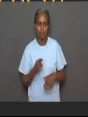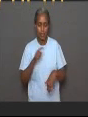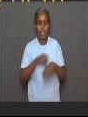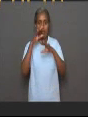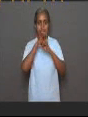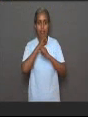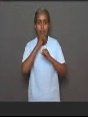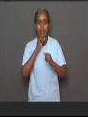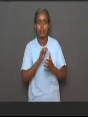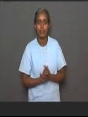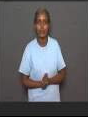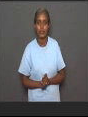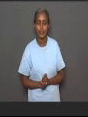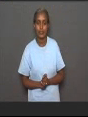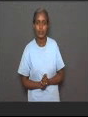Time's up.